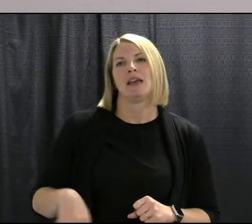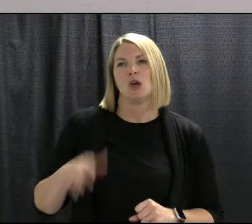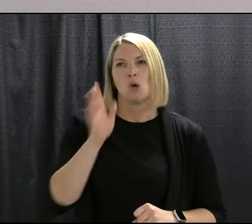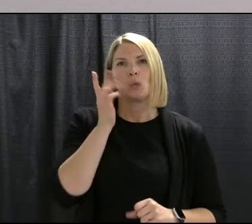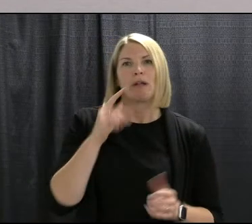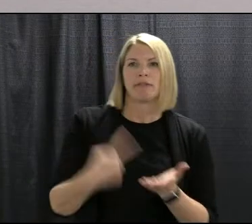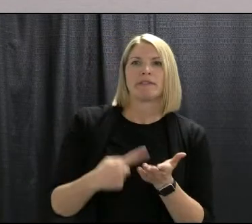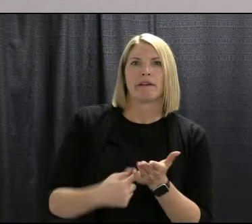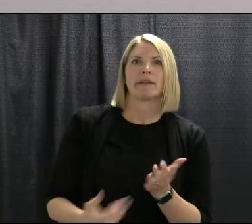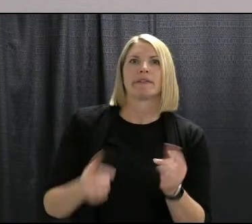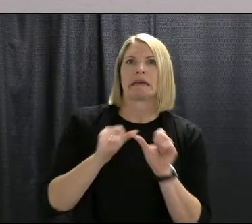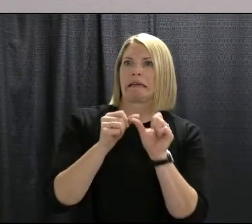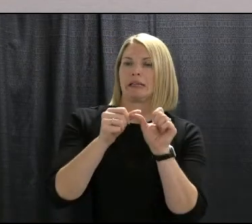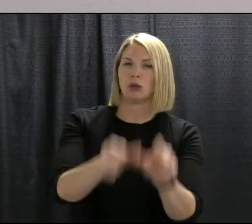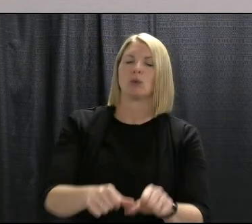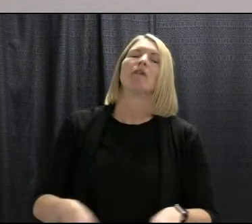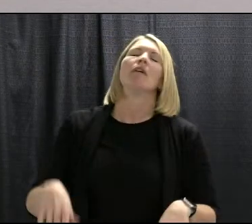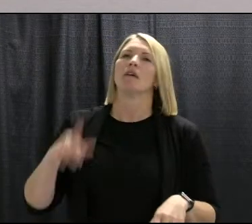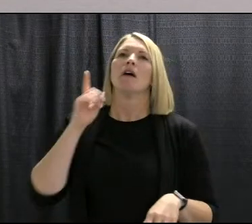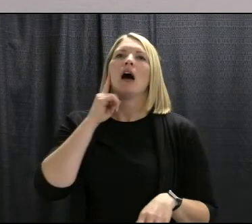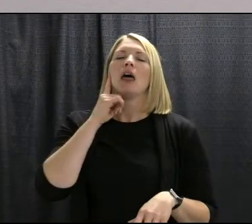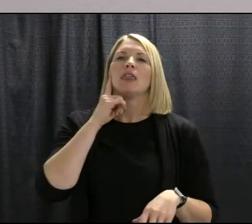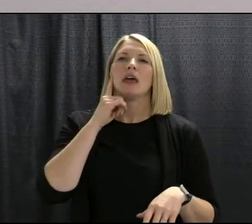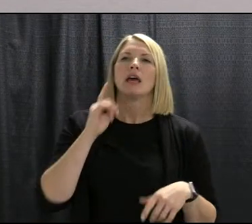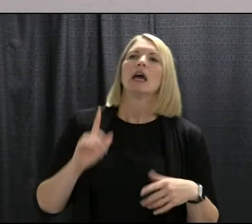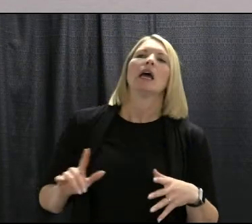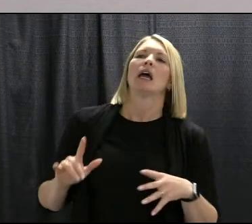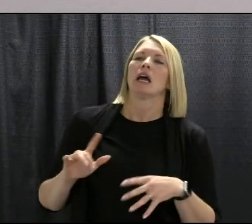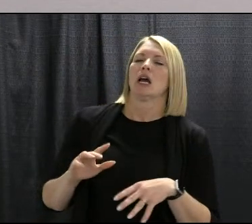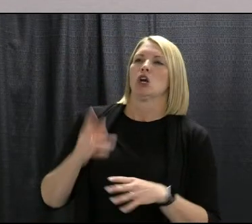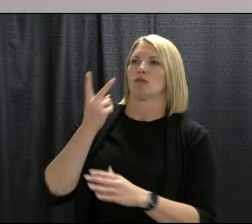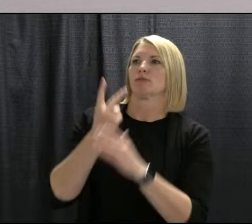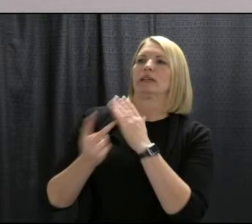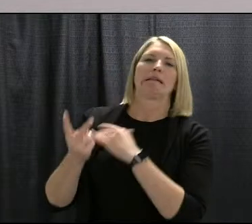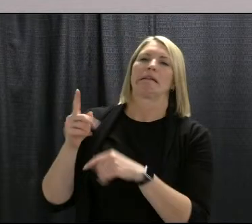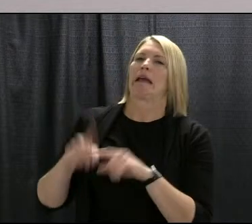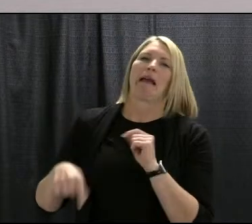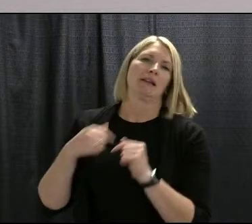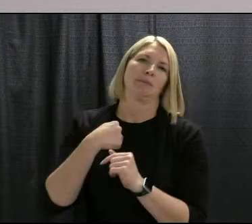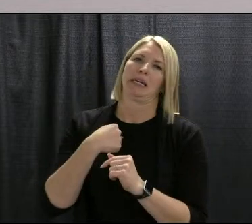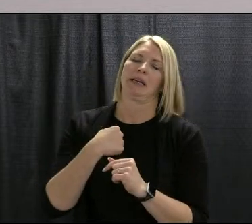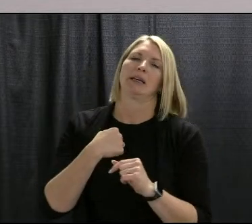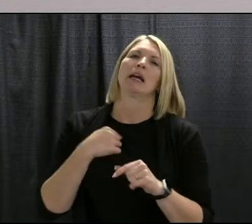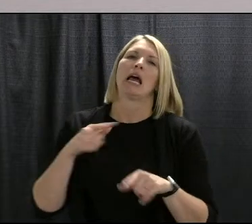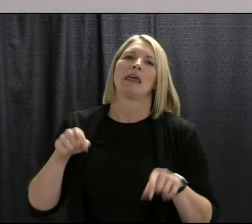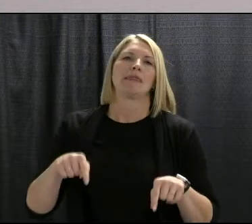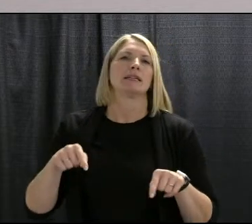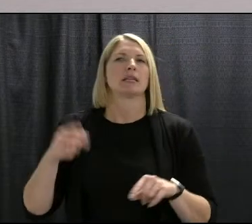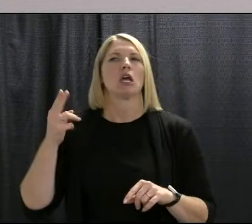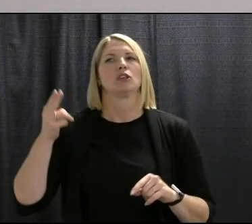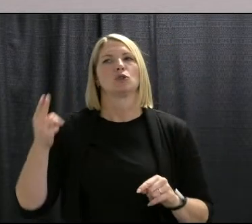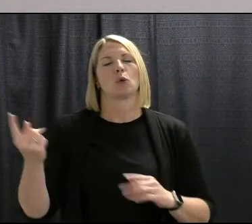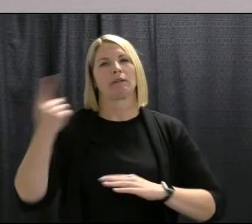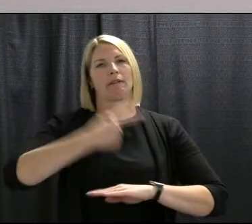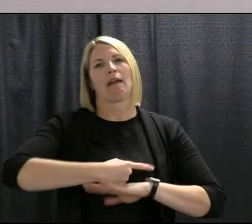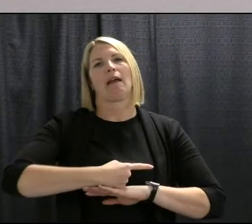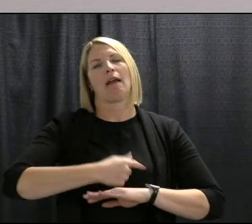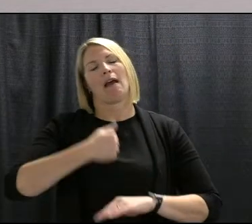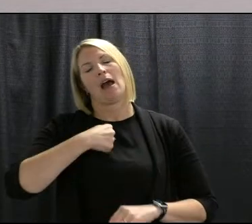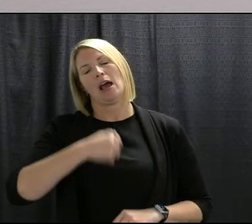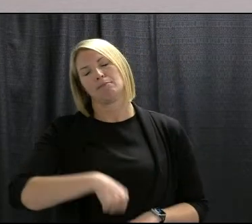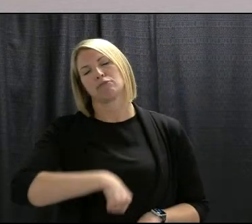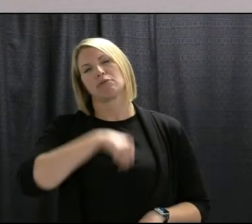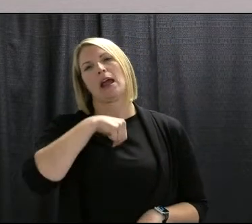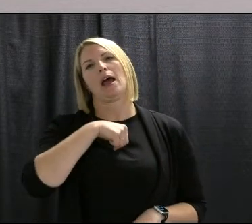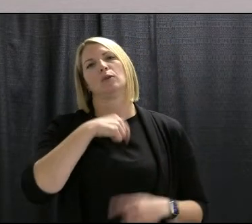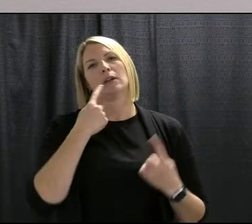you. But again, I think we're starting to repeat ourselves here now. But the message is we're very committed to this. This is a historic day. I'm very proud to be the